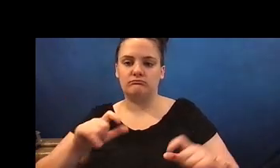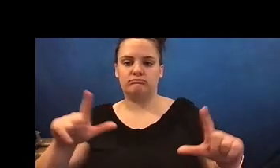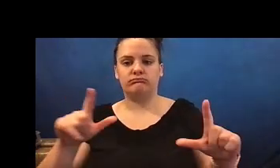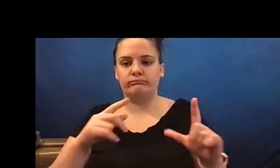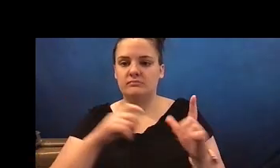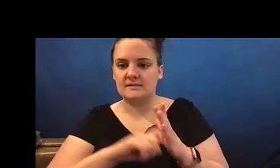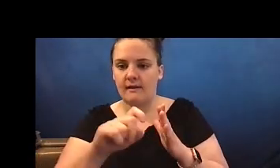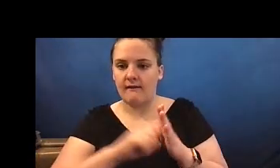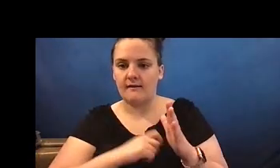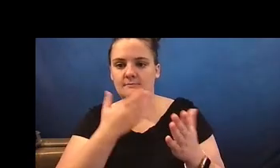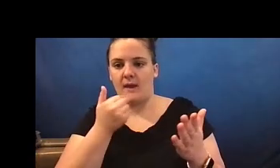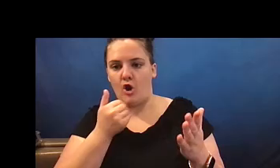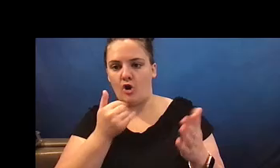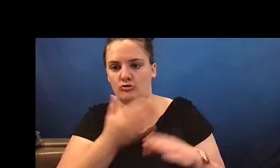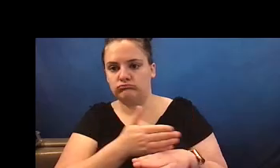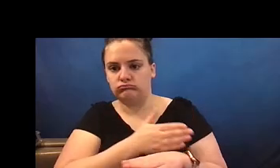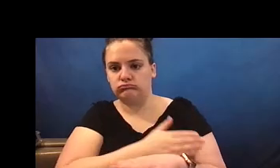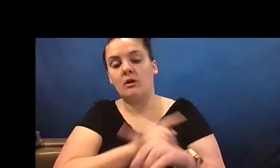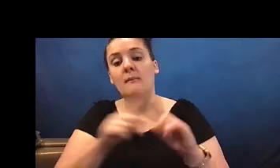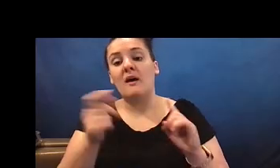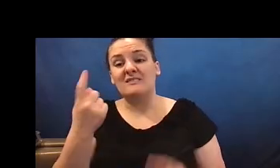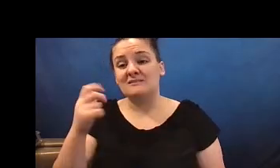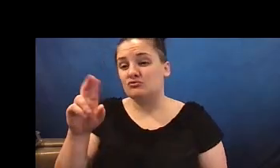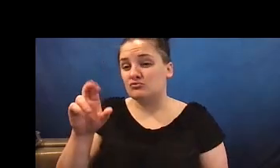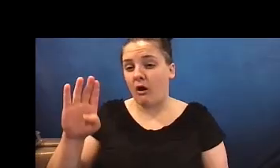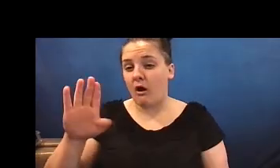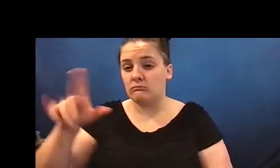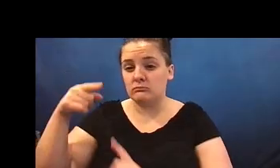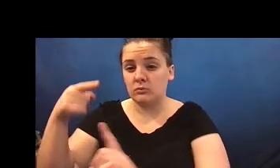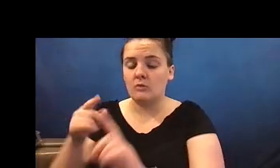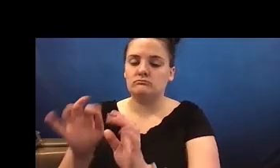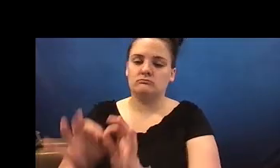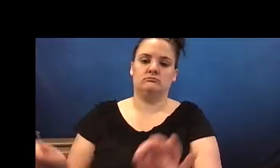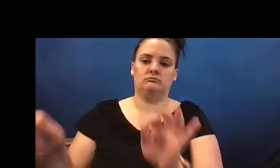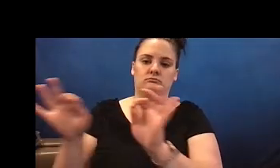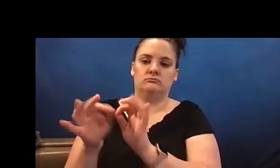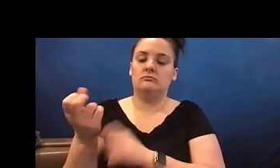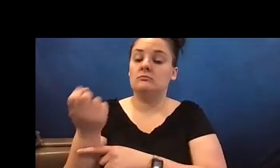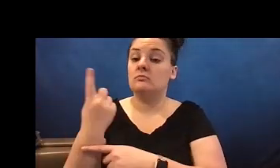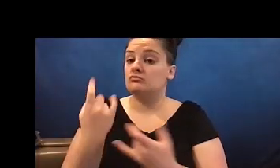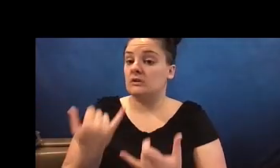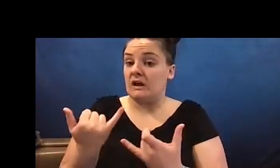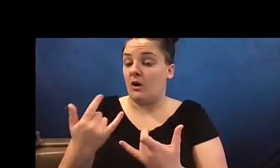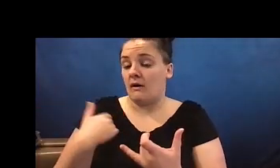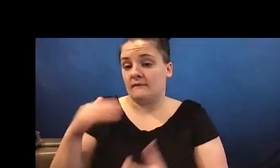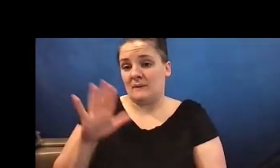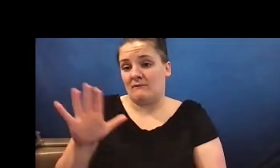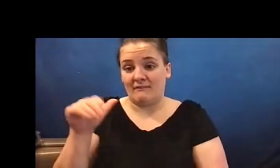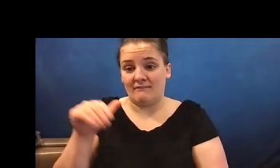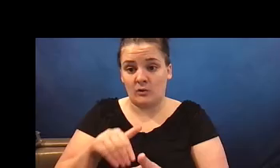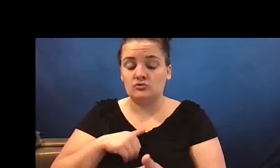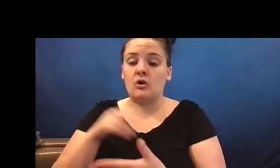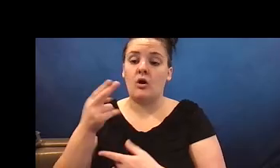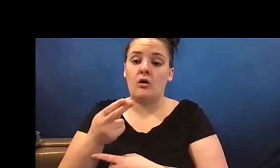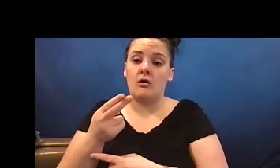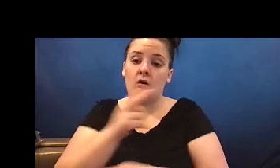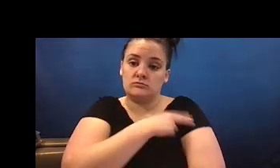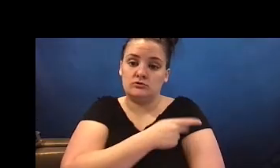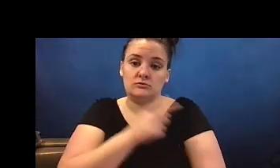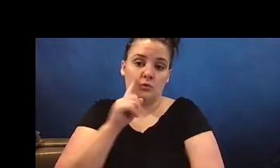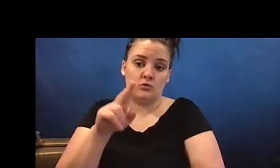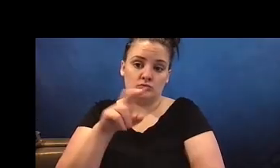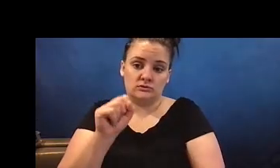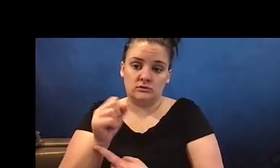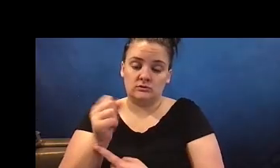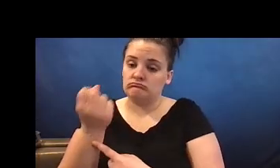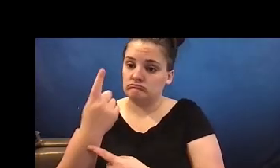scans. But Rob's point is really important. There are 5,000 hospitals in the United States.